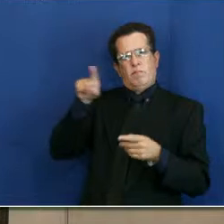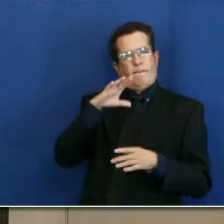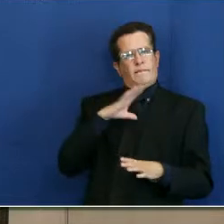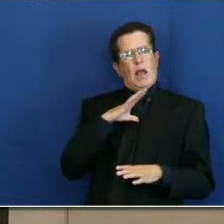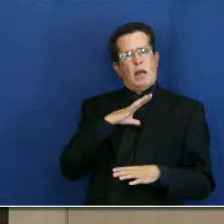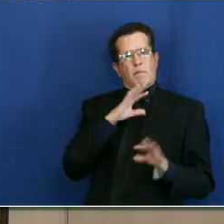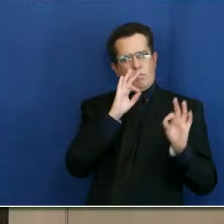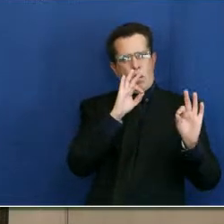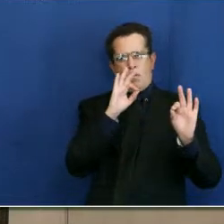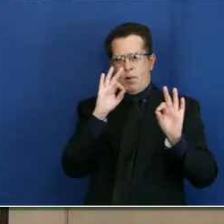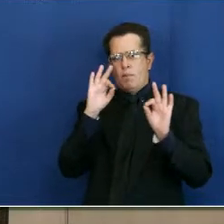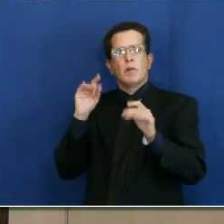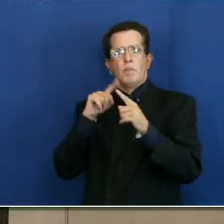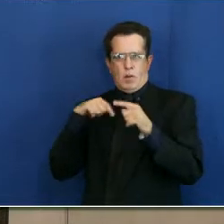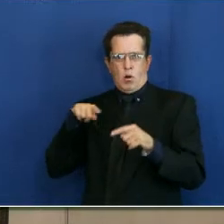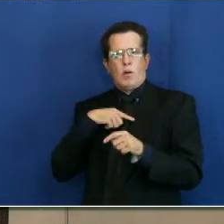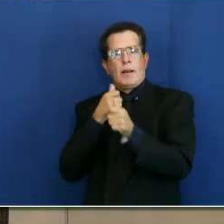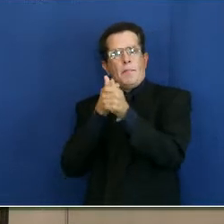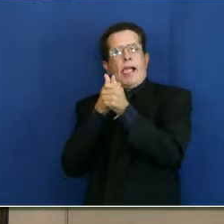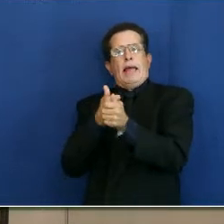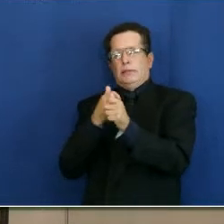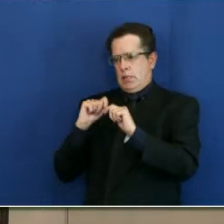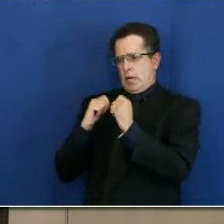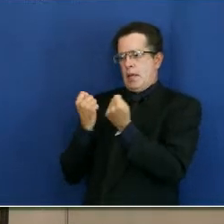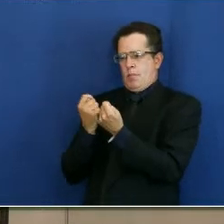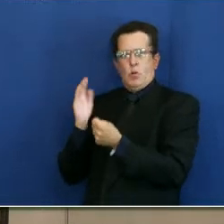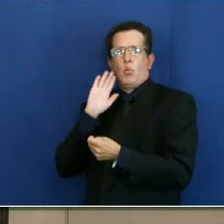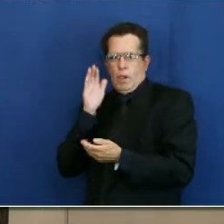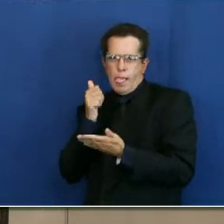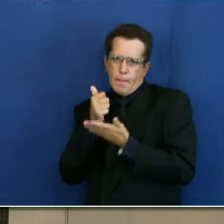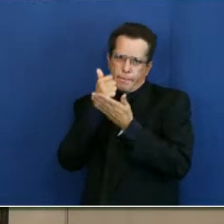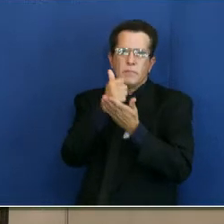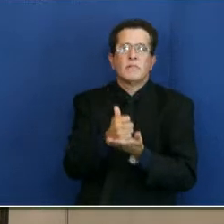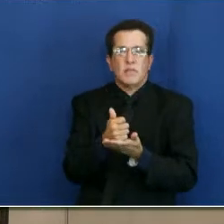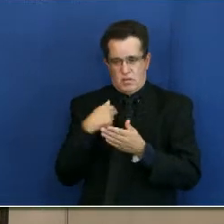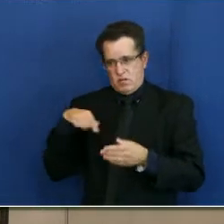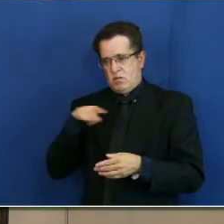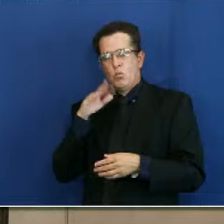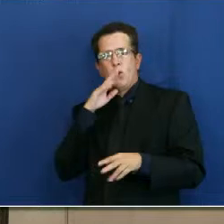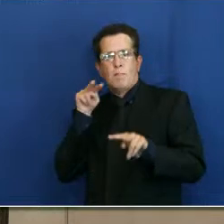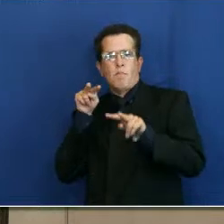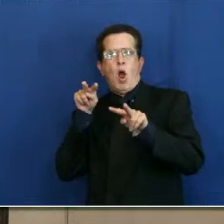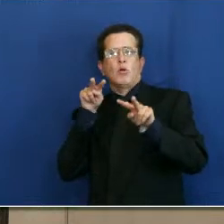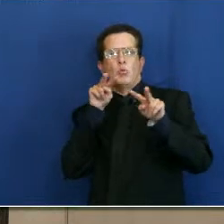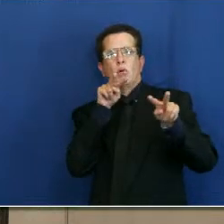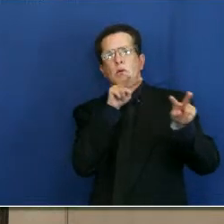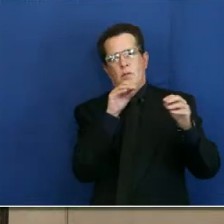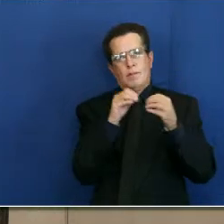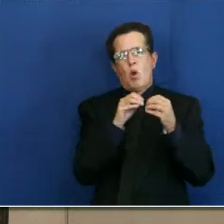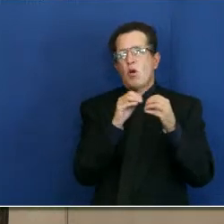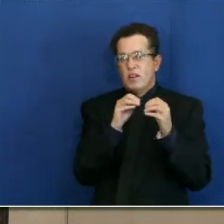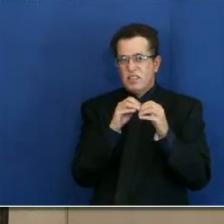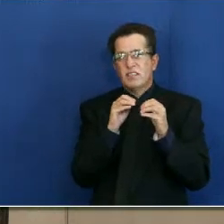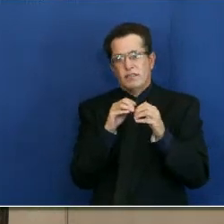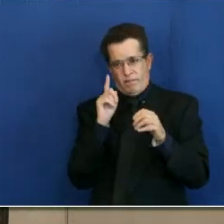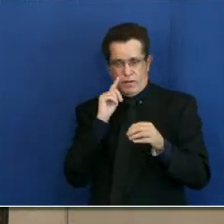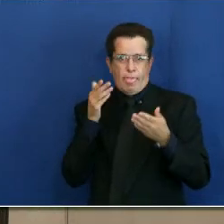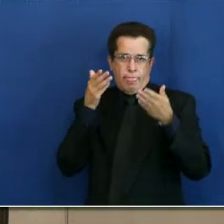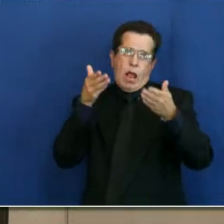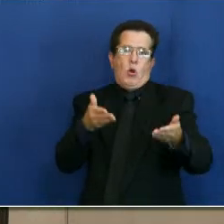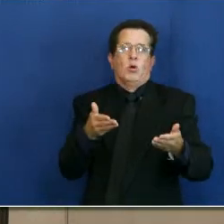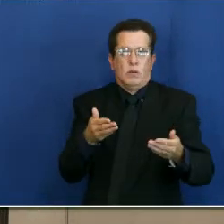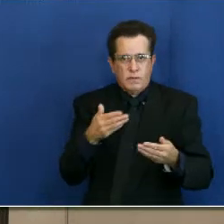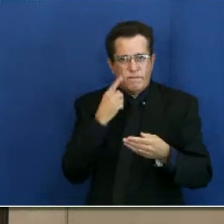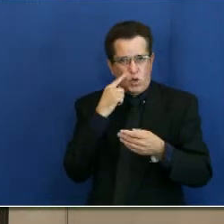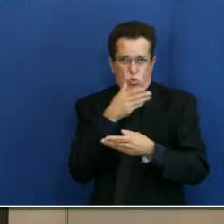our compliance program will come in and help to monitor the issues going on there. But